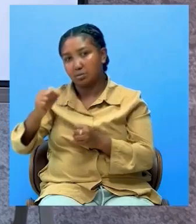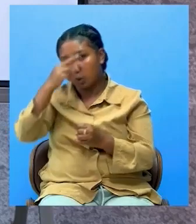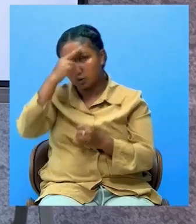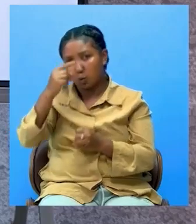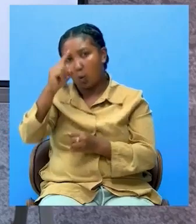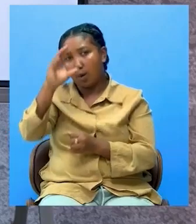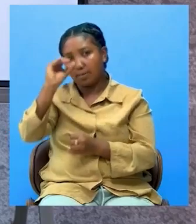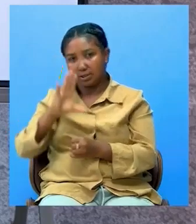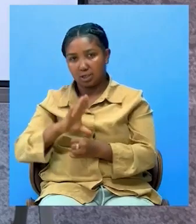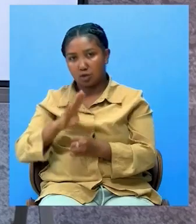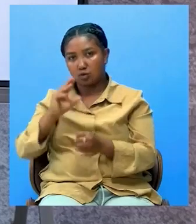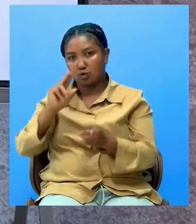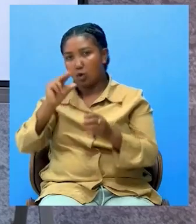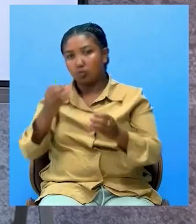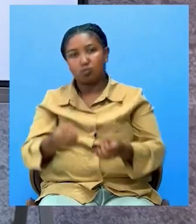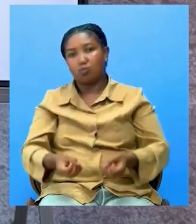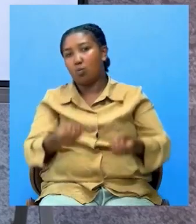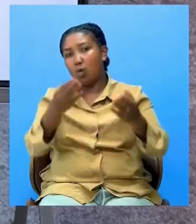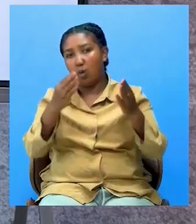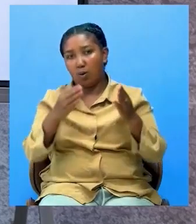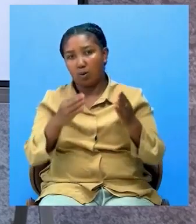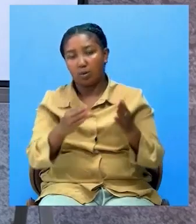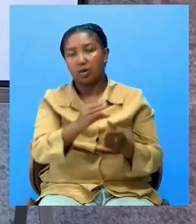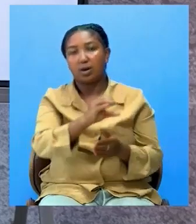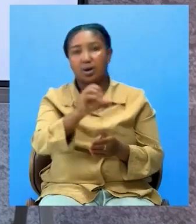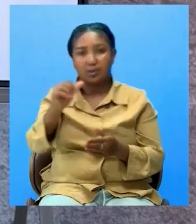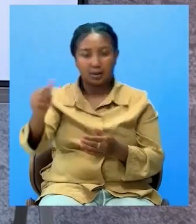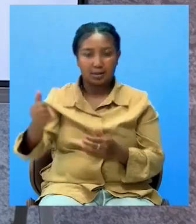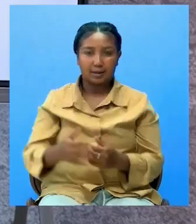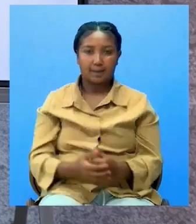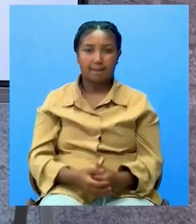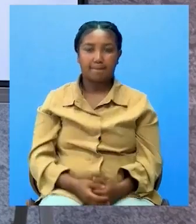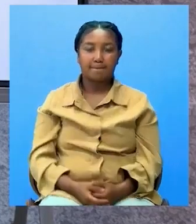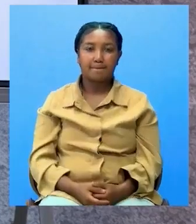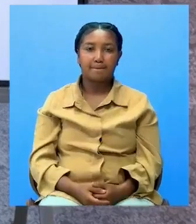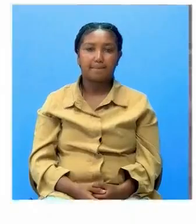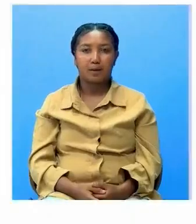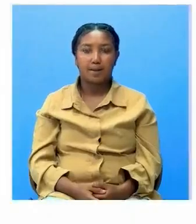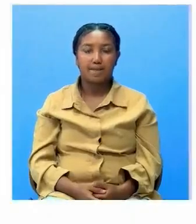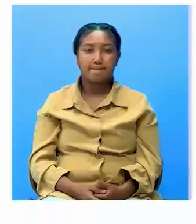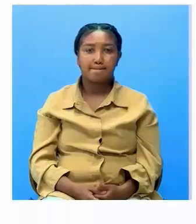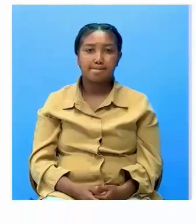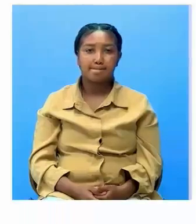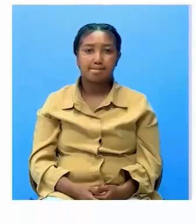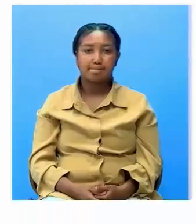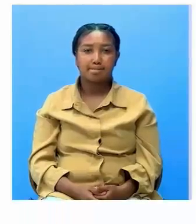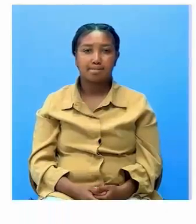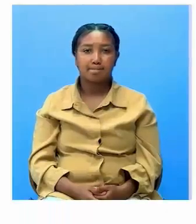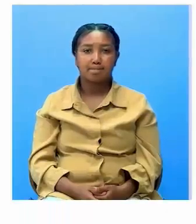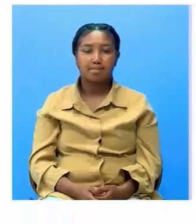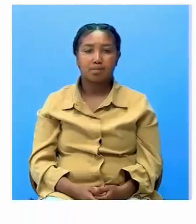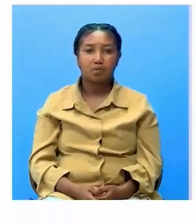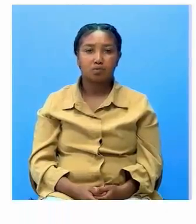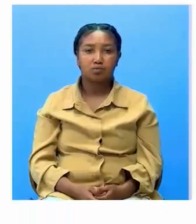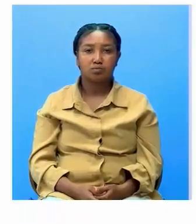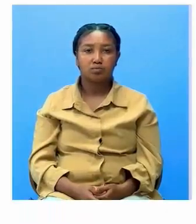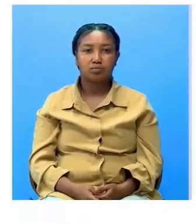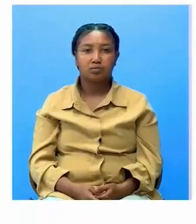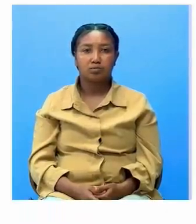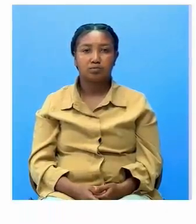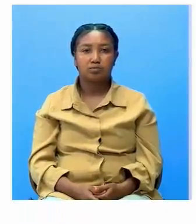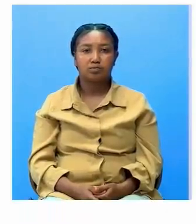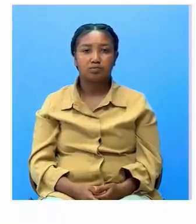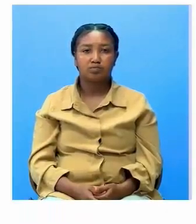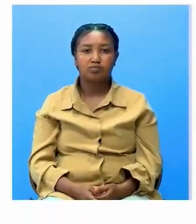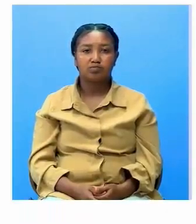clear? Good. Now let's go to the next point. Contraction.